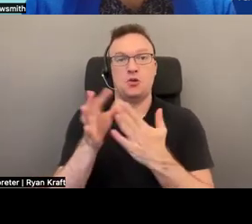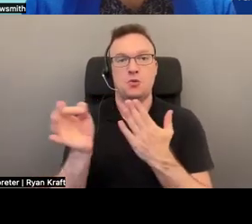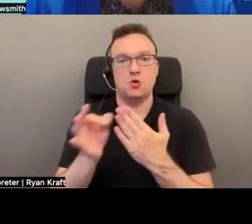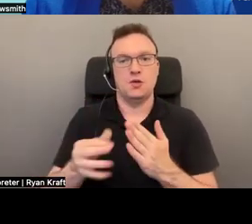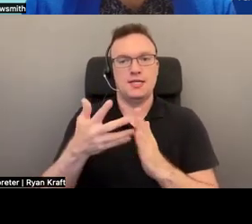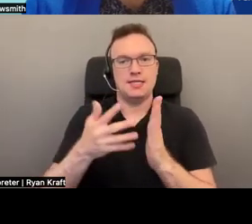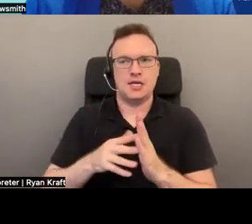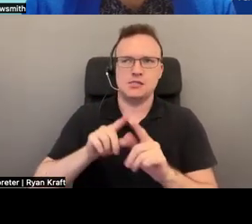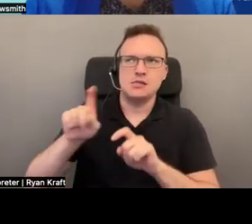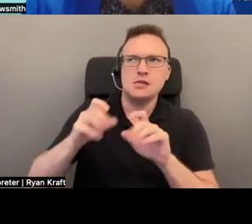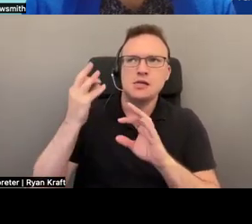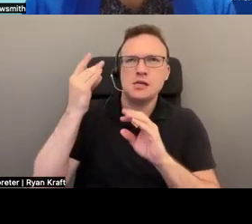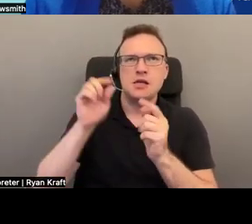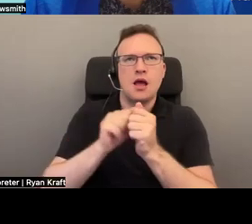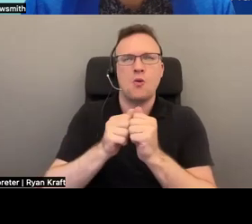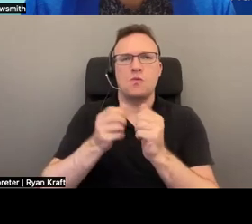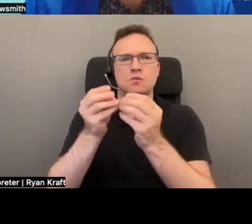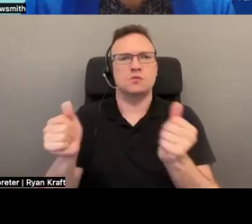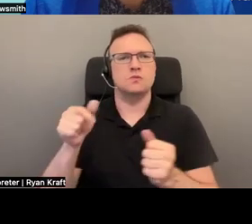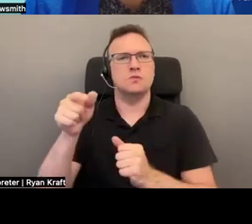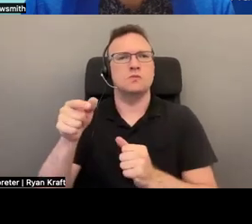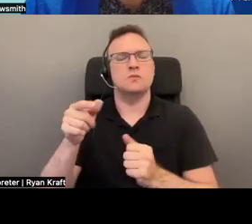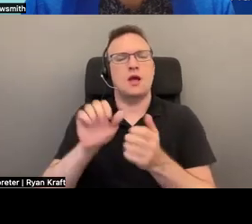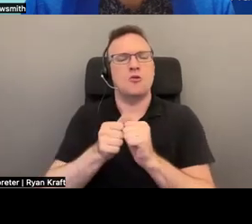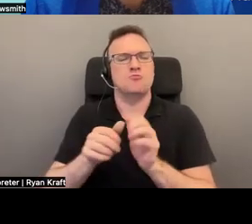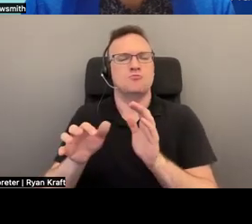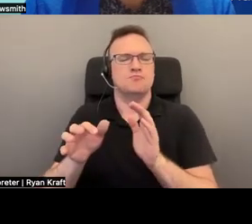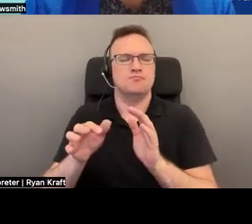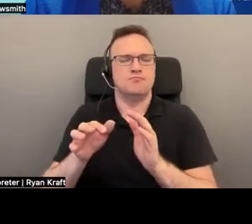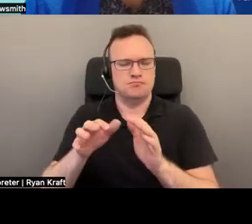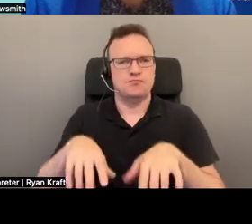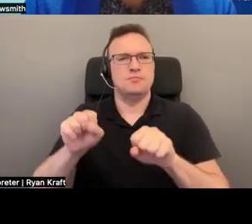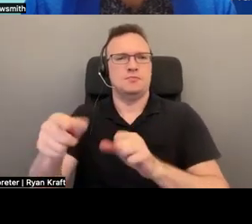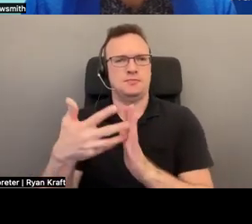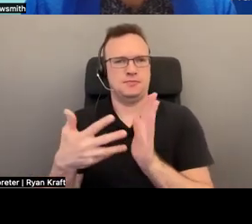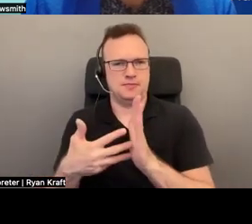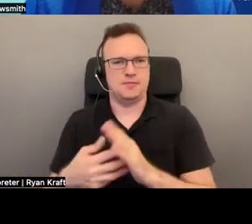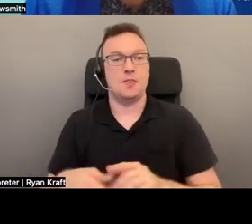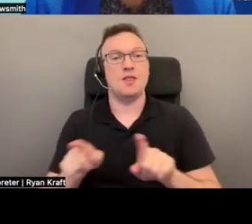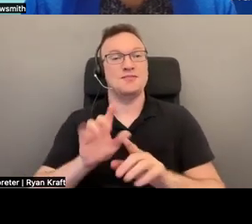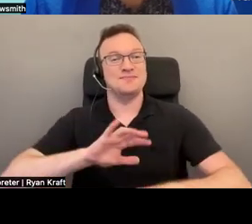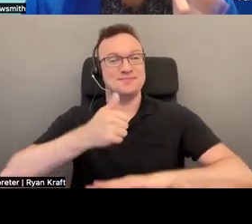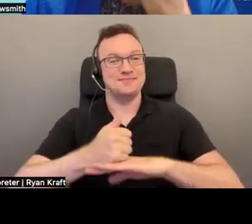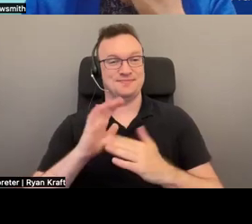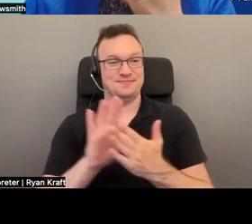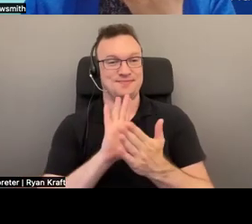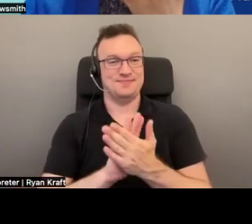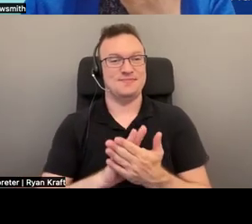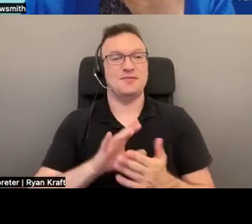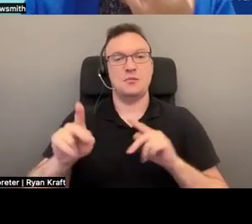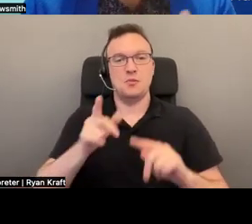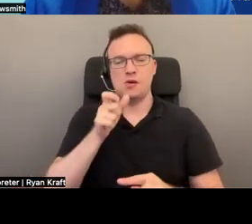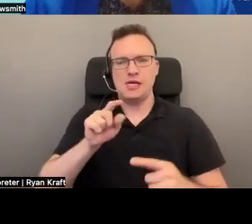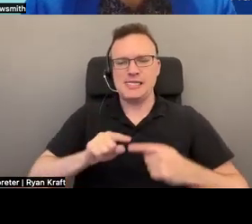a lot of tips and strategies. And then we've also created sheets for those who struggle with